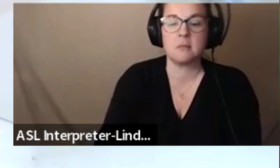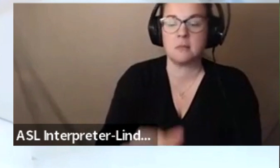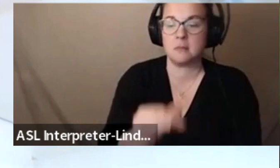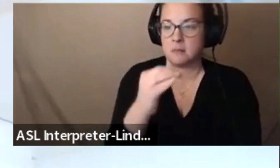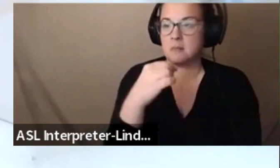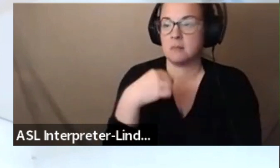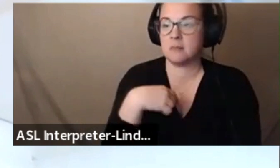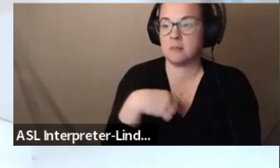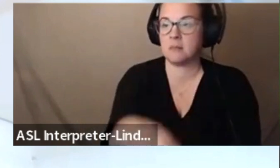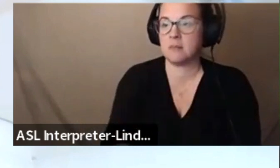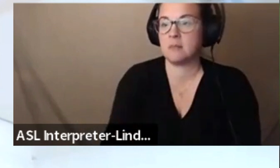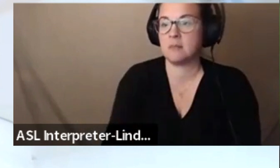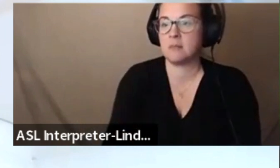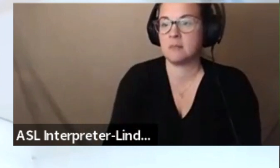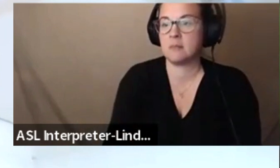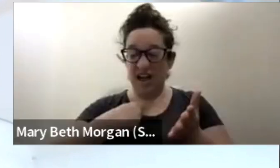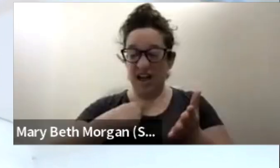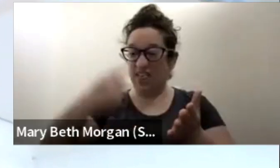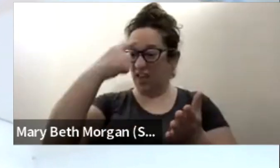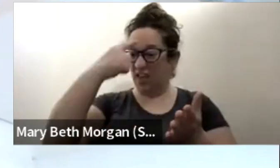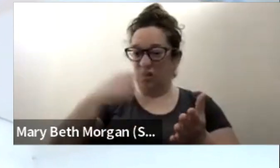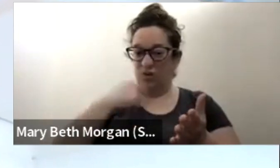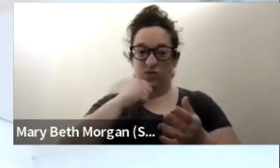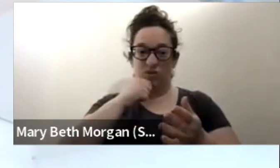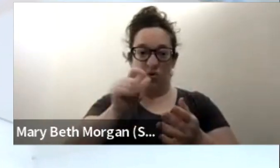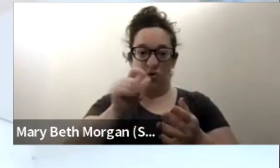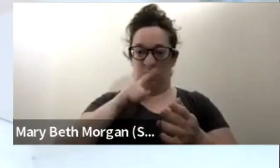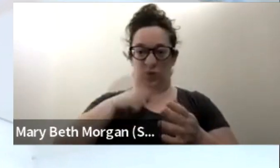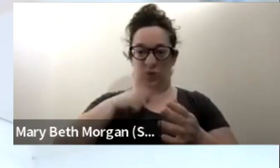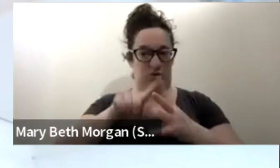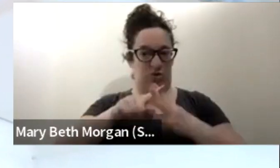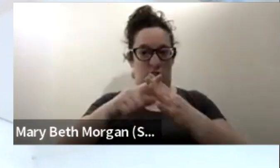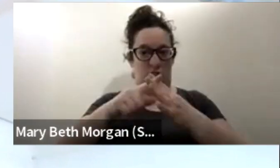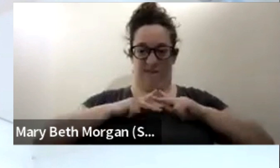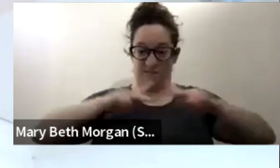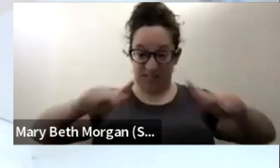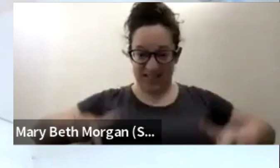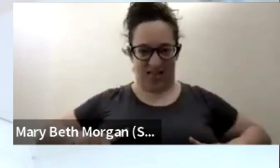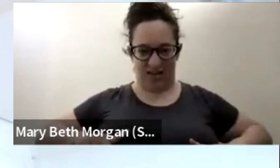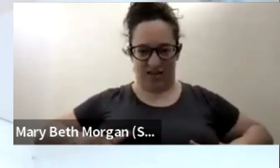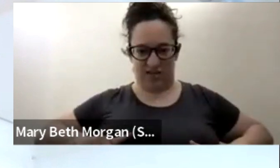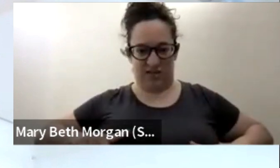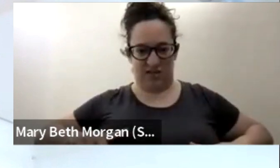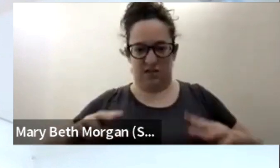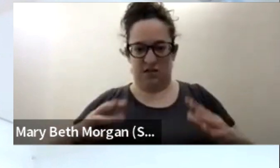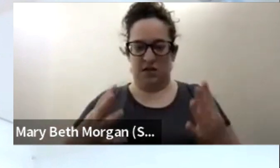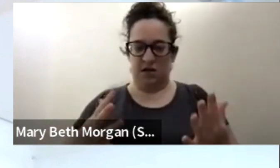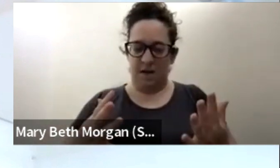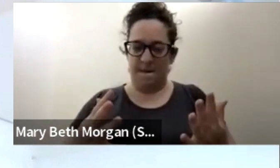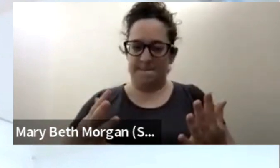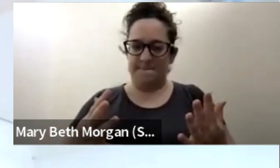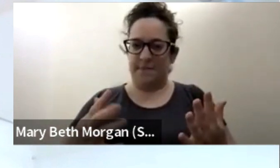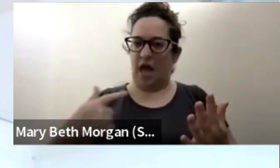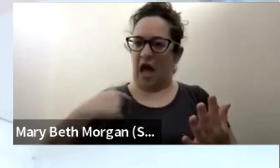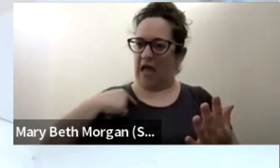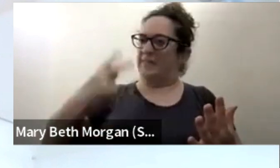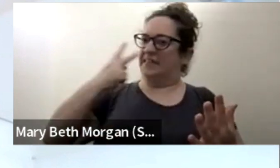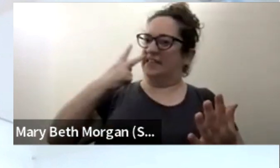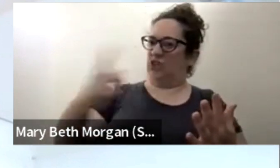you should not start with the physicality, because I think that I've seen you